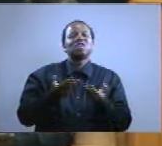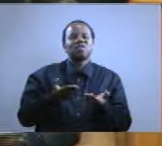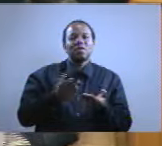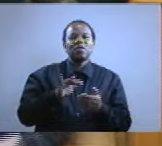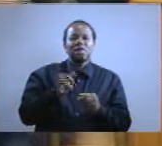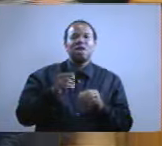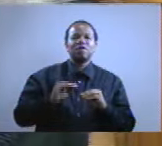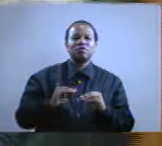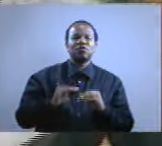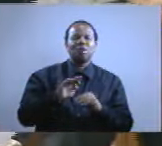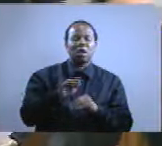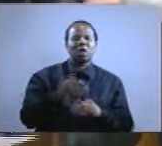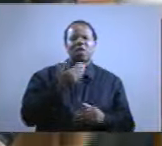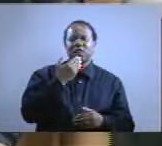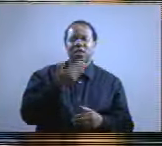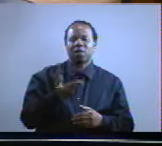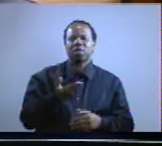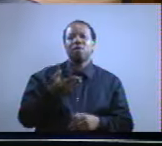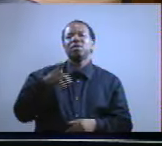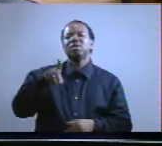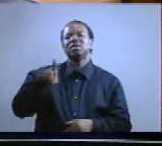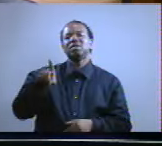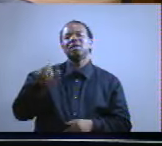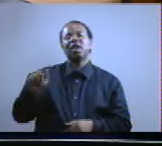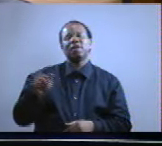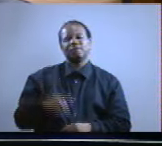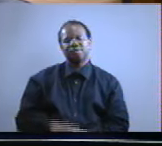I thank you, Speaker. DA.